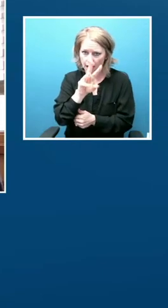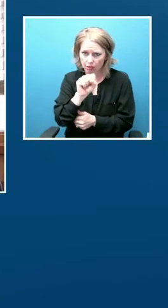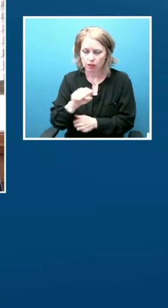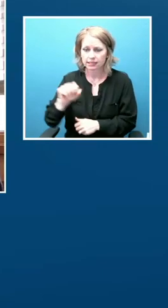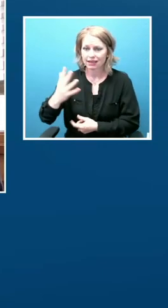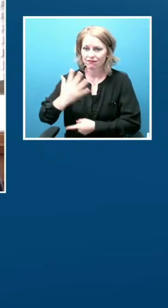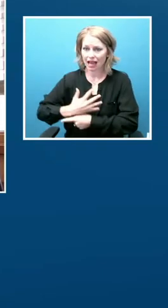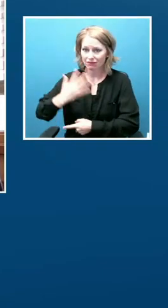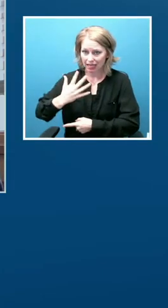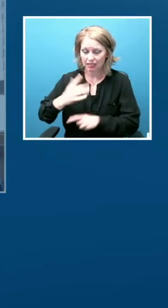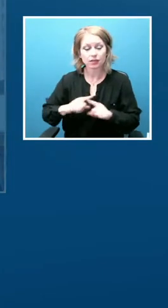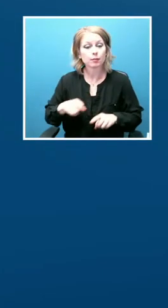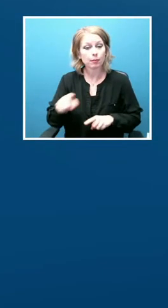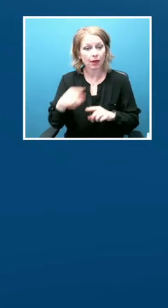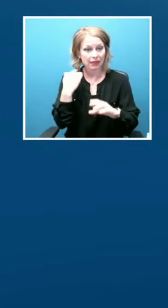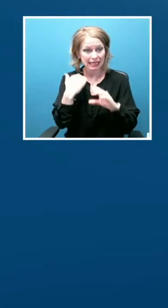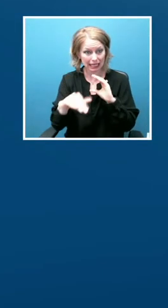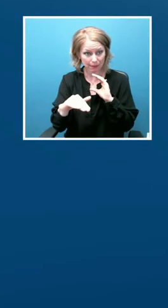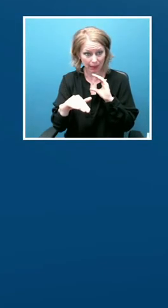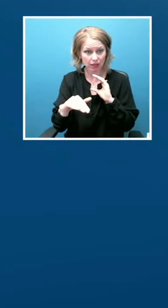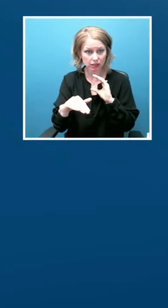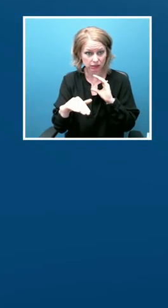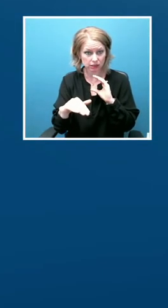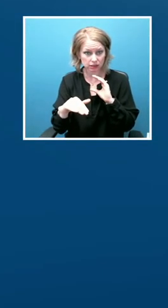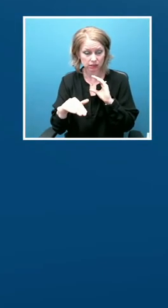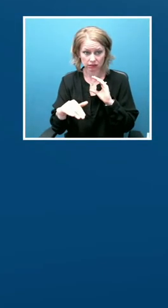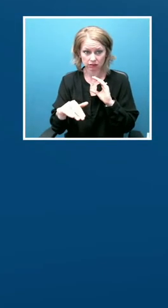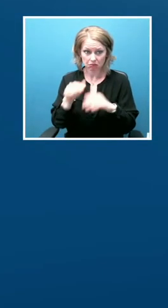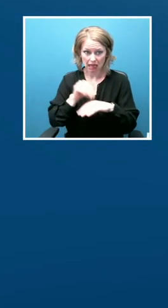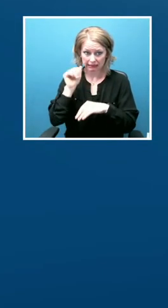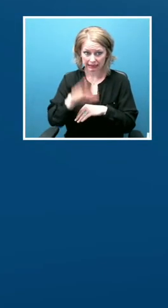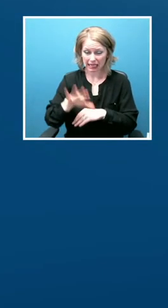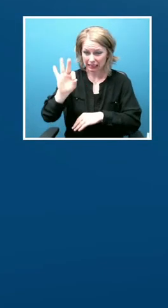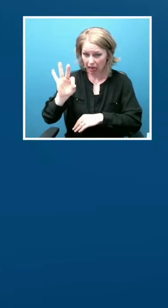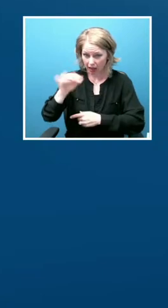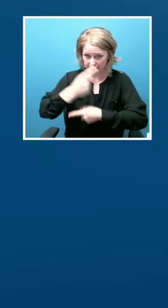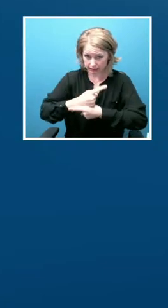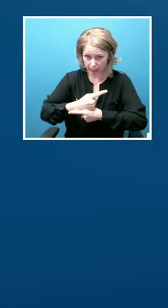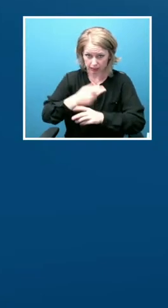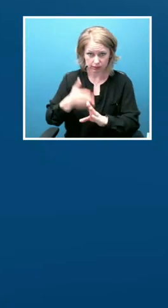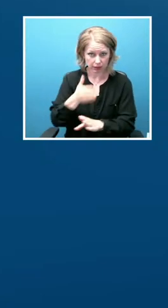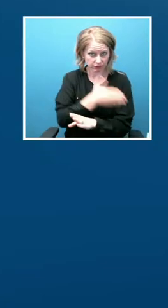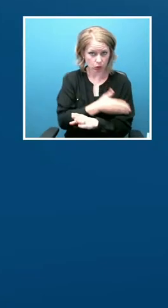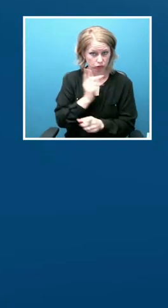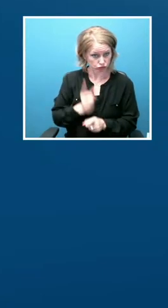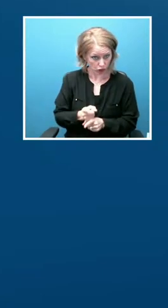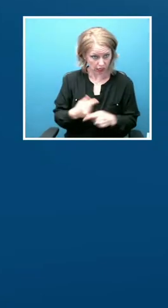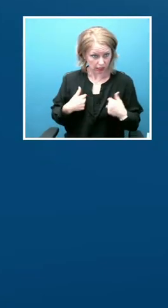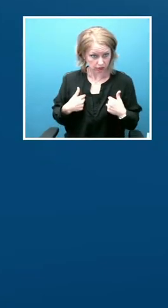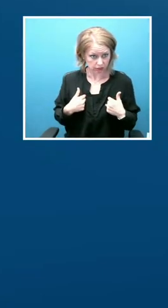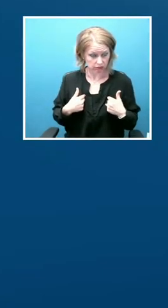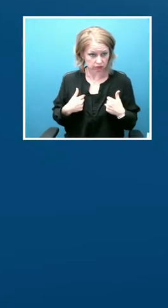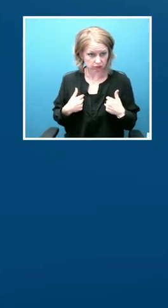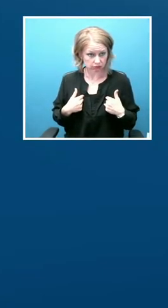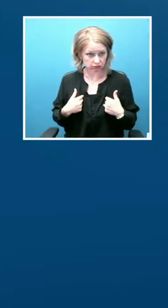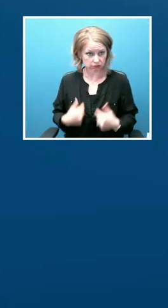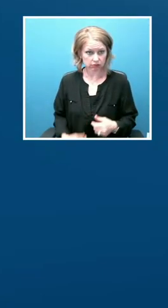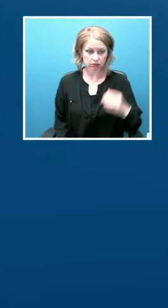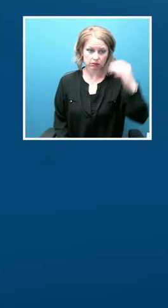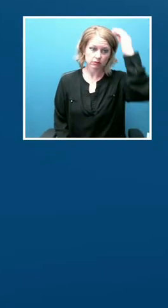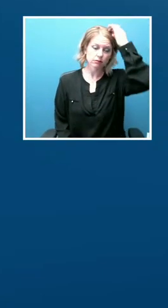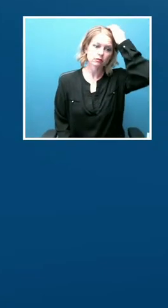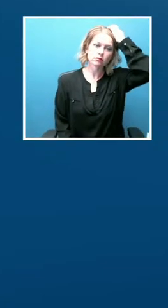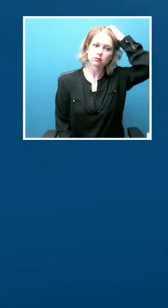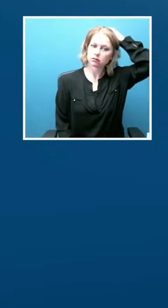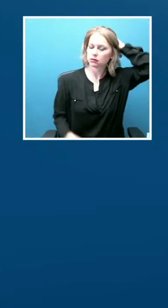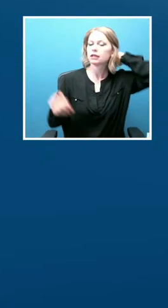sent out those emails and had the other notice 9 days. Am I correct in that, that they had 9 days? That is